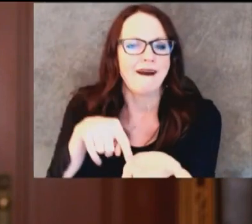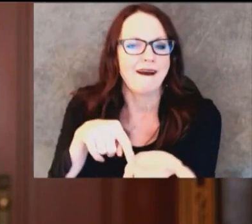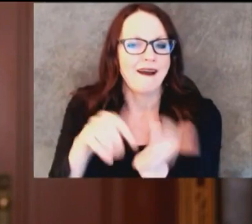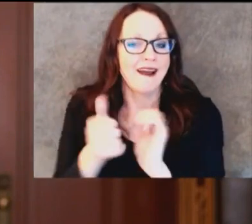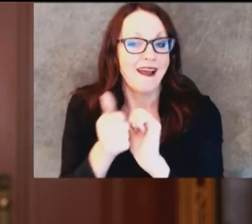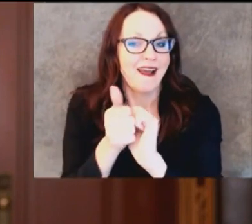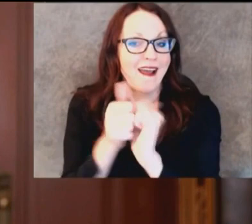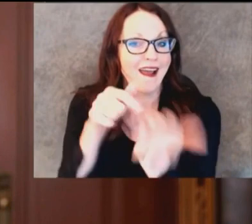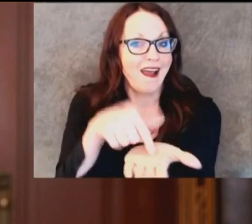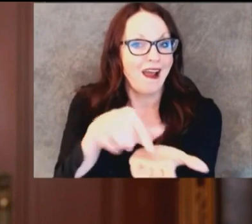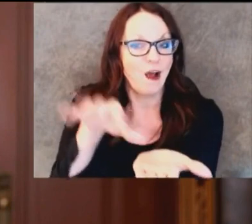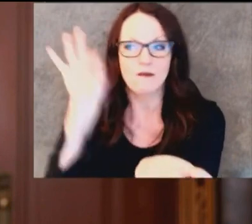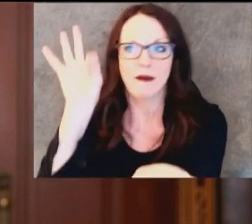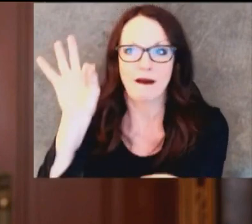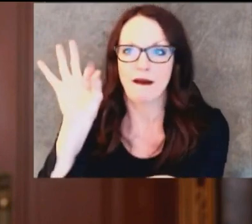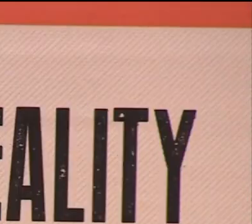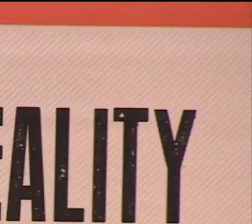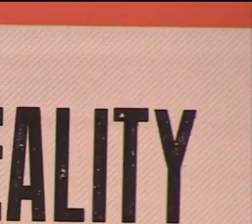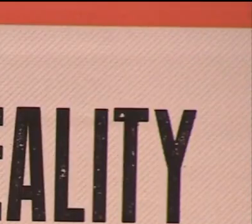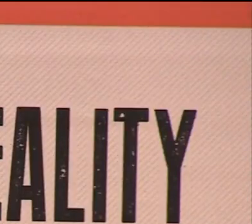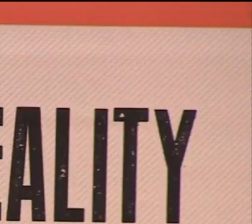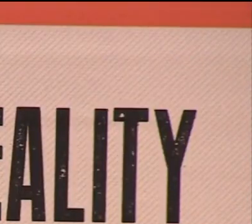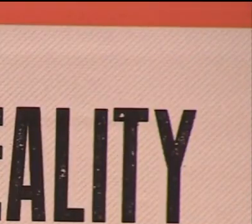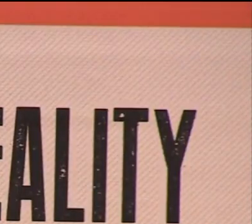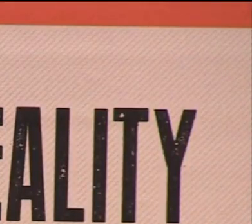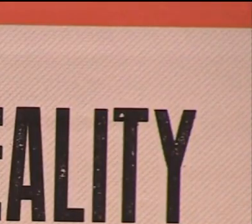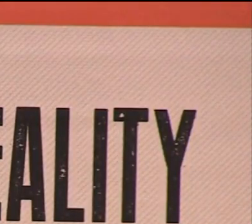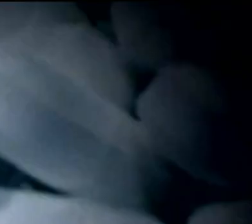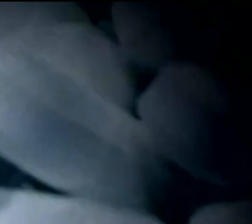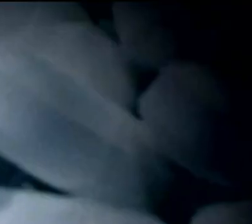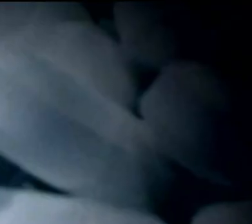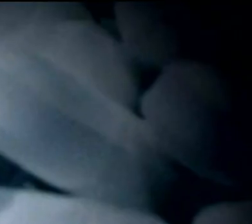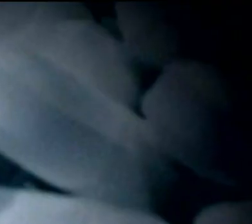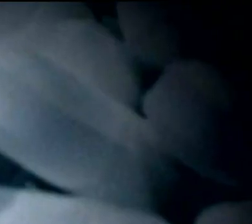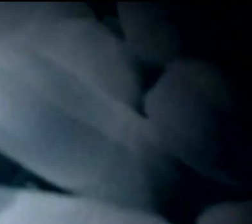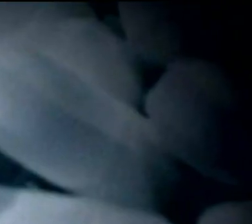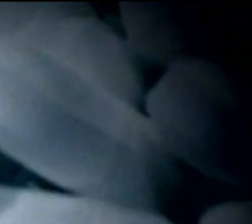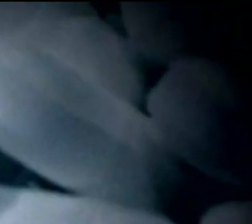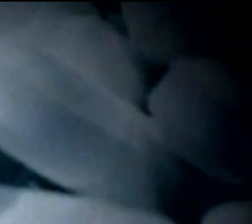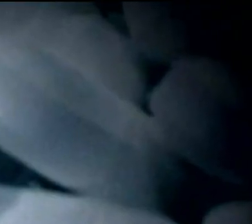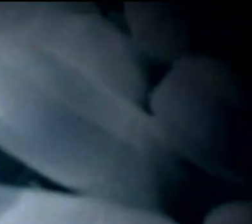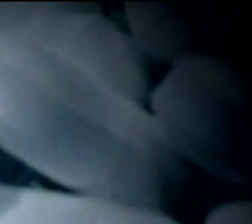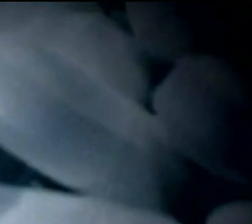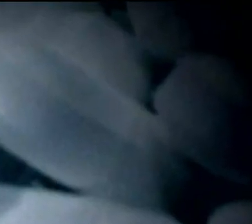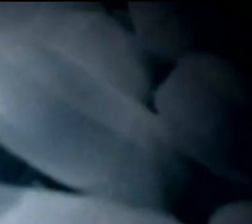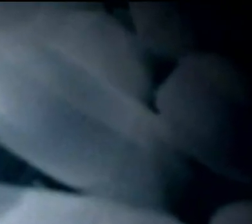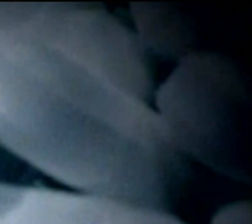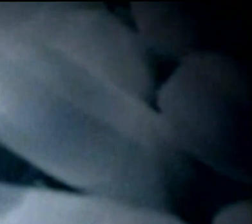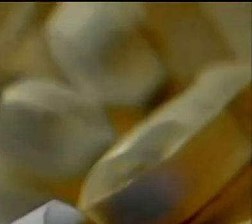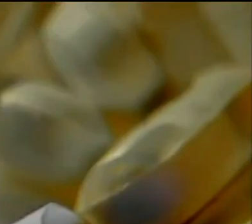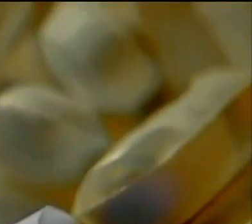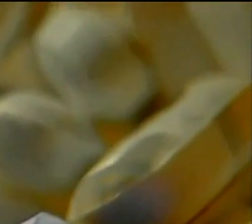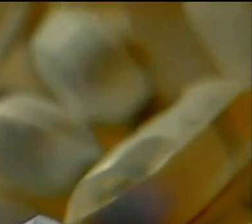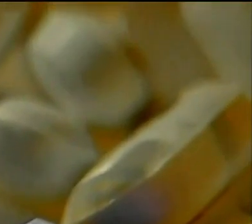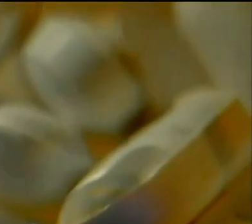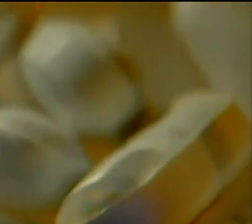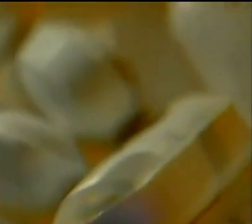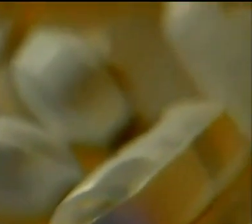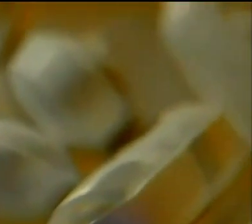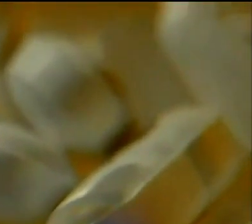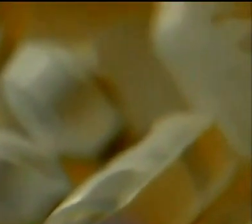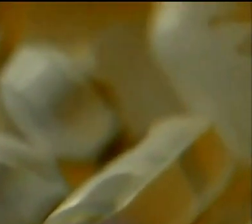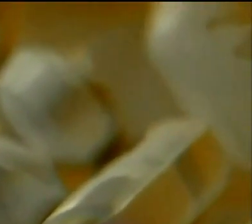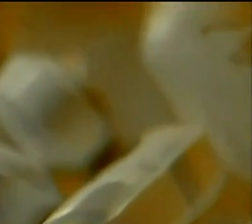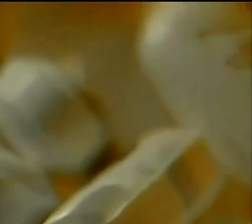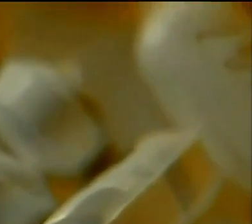in substance use and the opioid epidemic. Finally, Phase 3 focuses on long-term project investments like treatment and family support